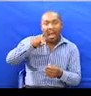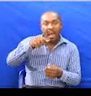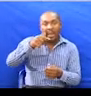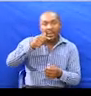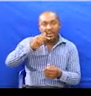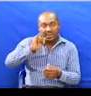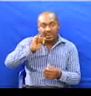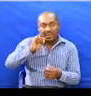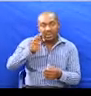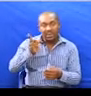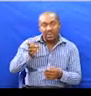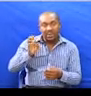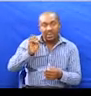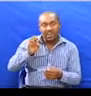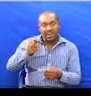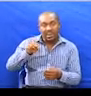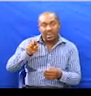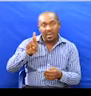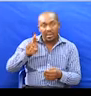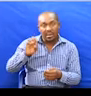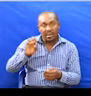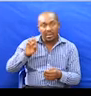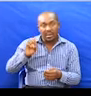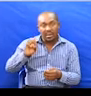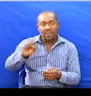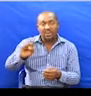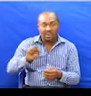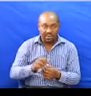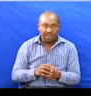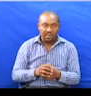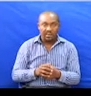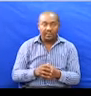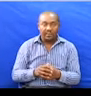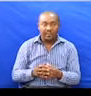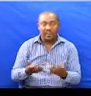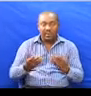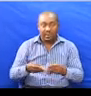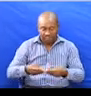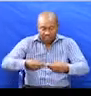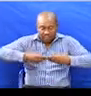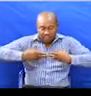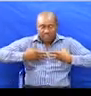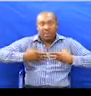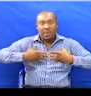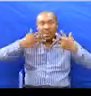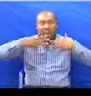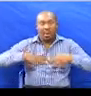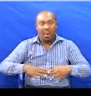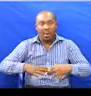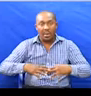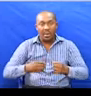antigens provide our body with immunity. And these immunity that are being provided by antigen, which has been provided by